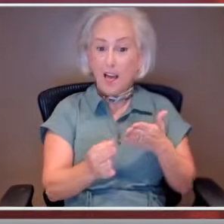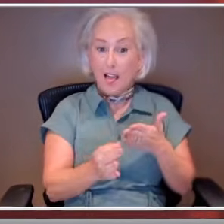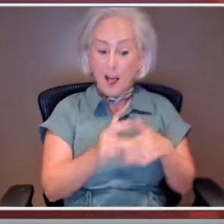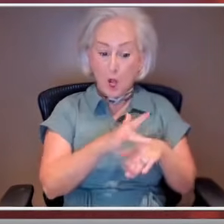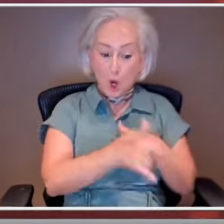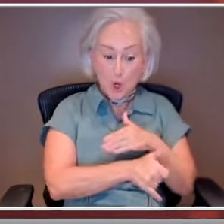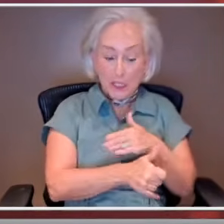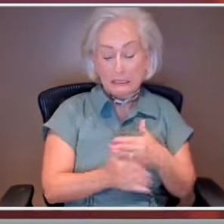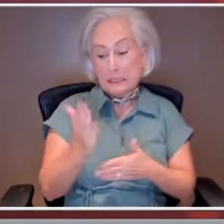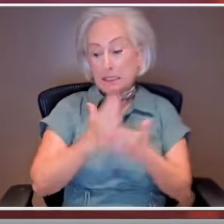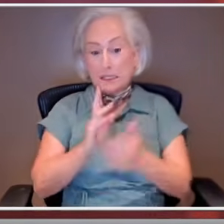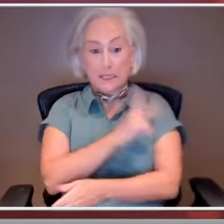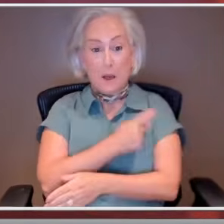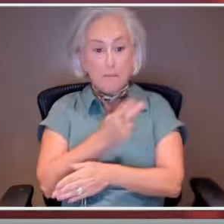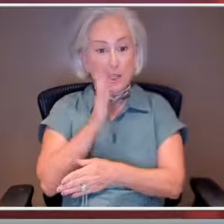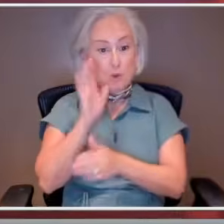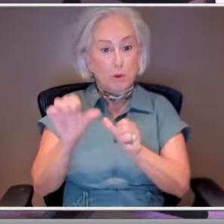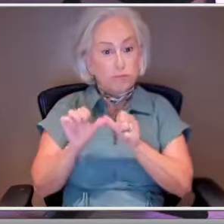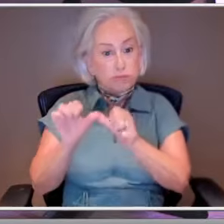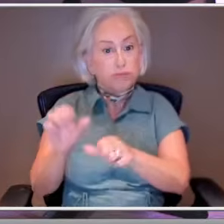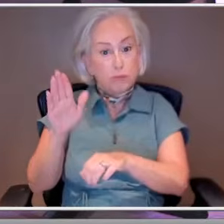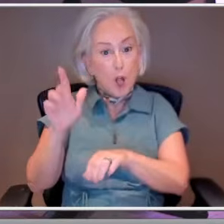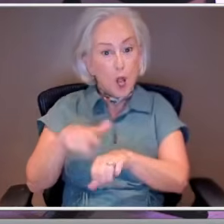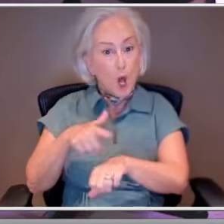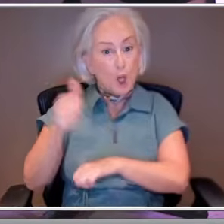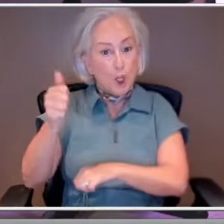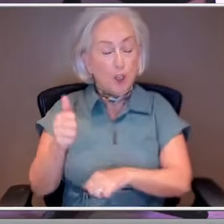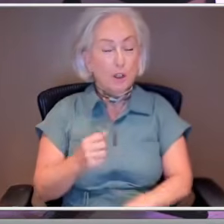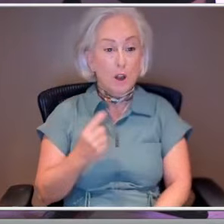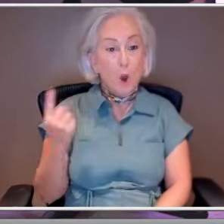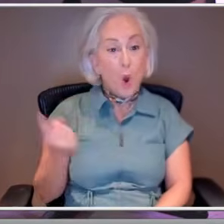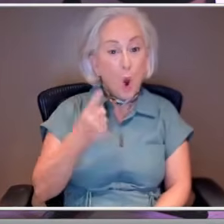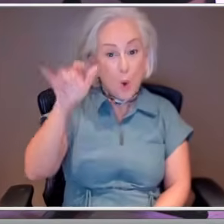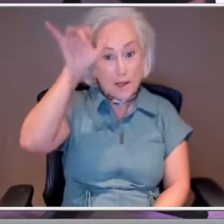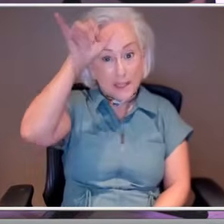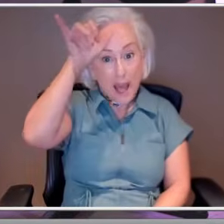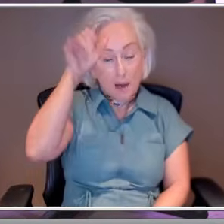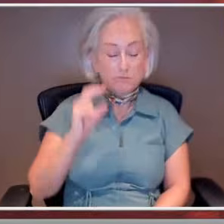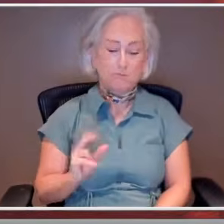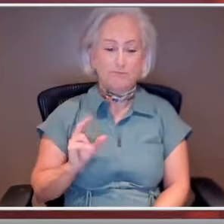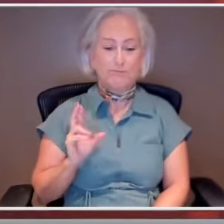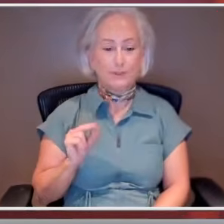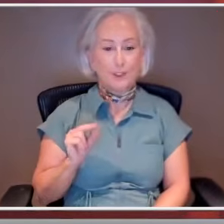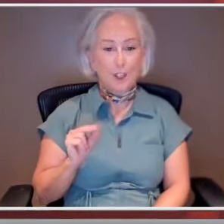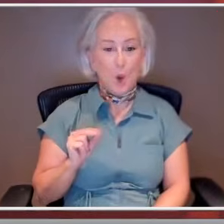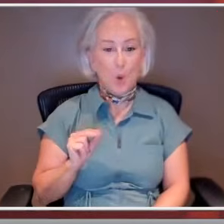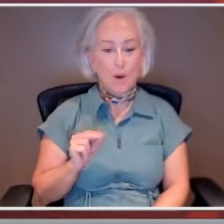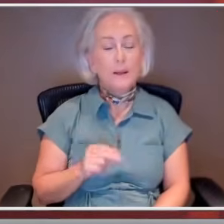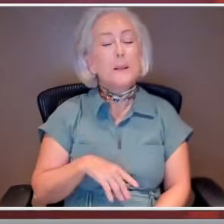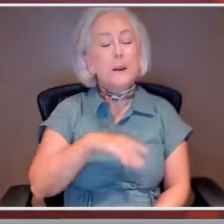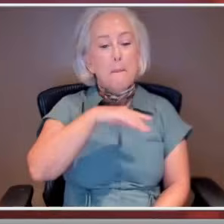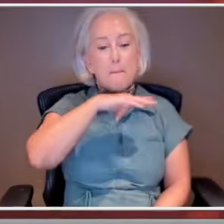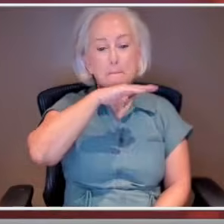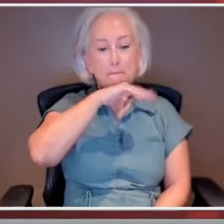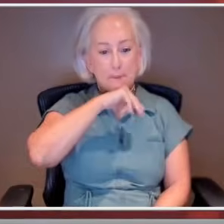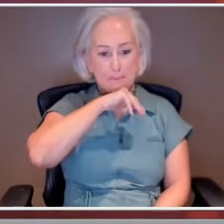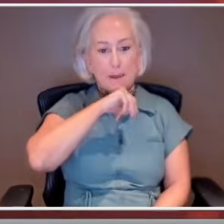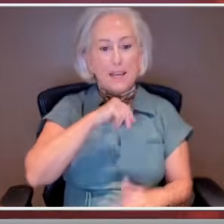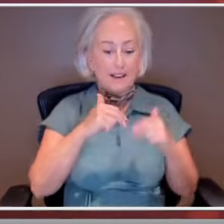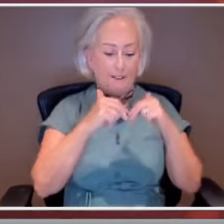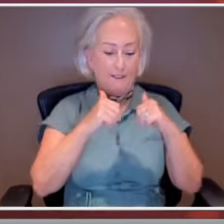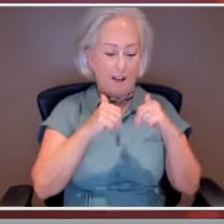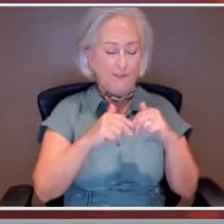than that, and everywhere in between. Is it always a cow? No, there's also pig valve variations. Okay. There's a whole host of